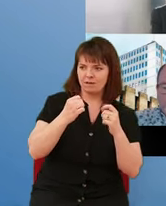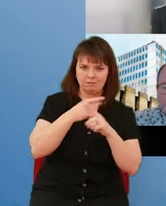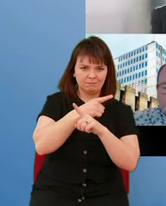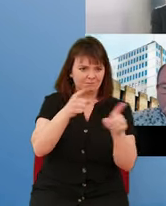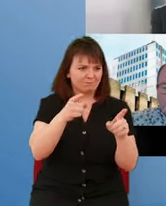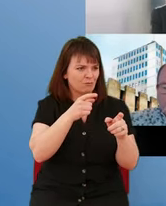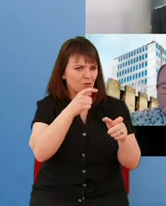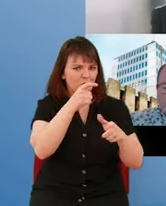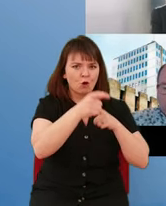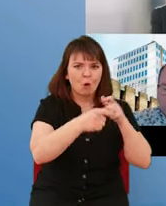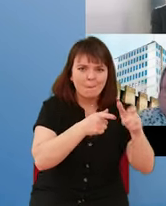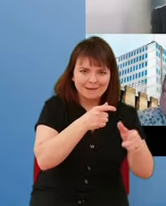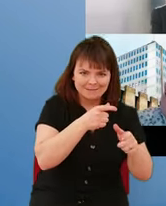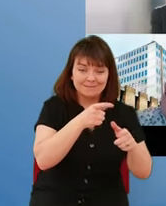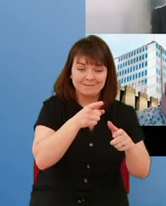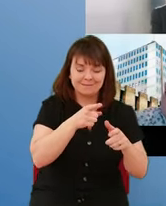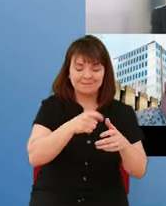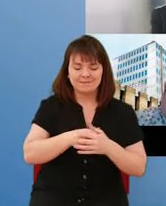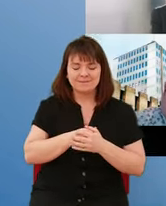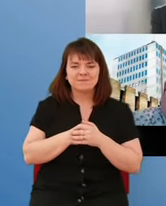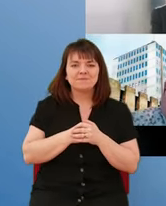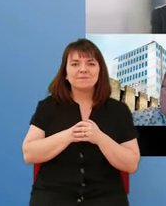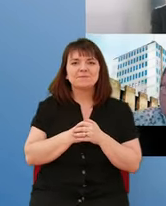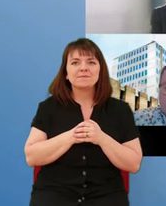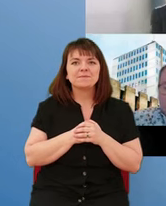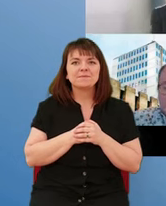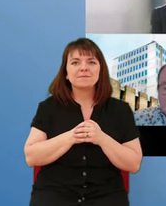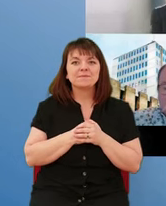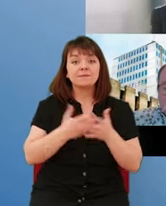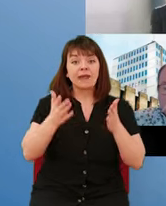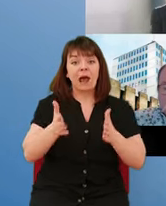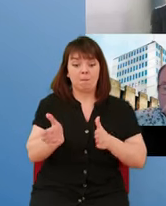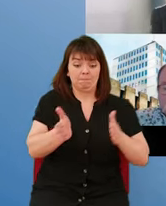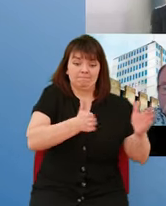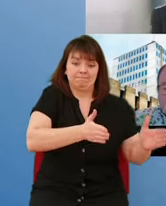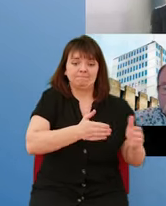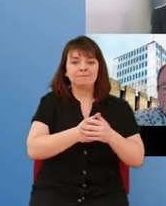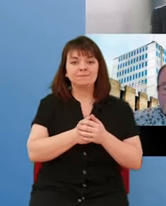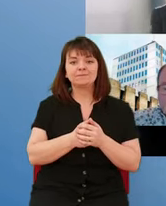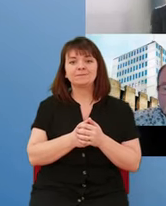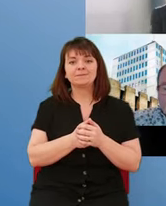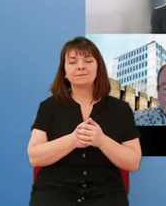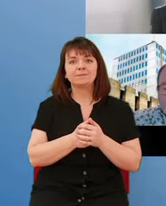Moving on to the minutes of the last meeting, which was December.